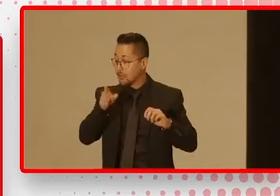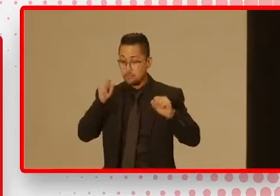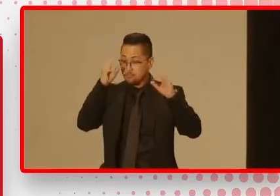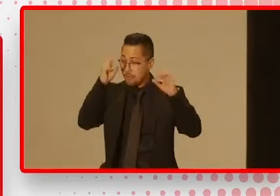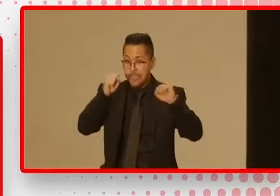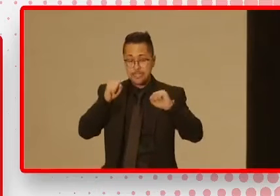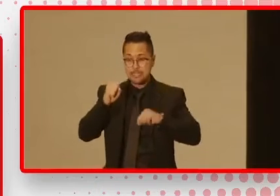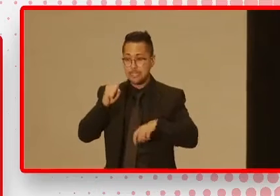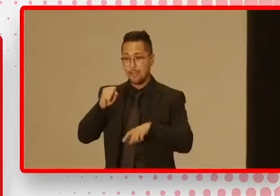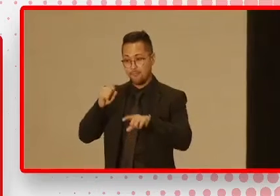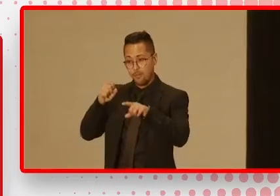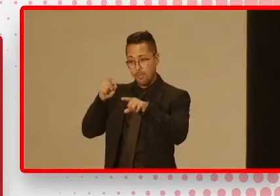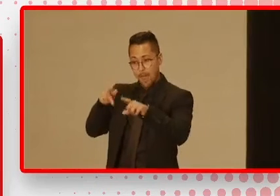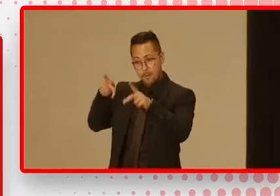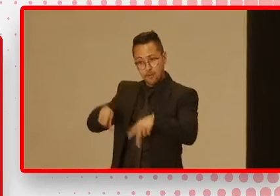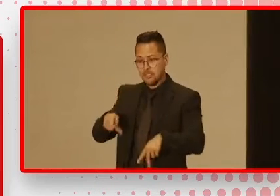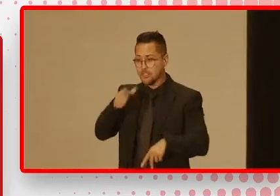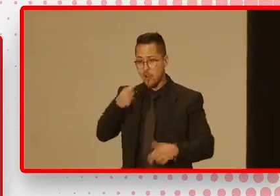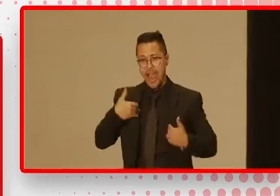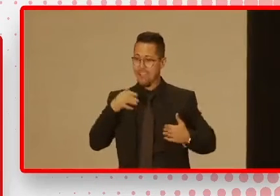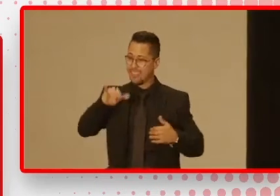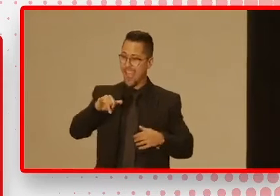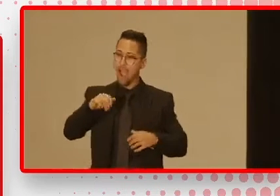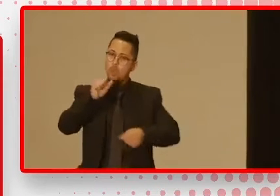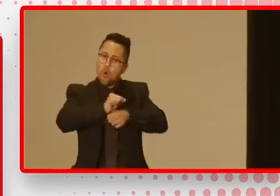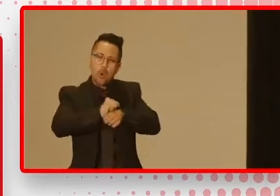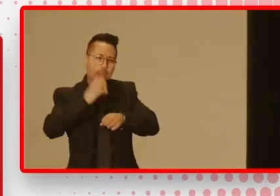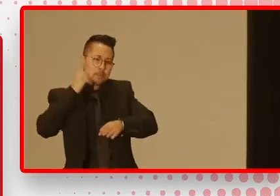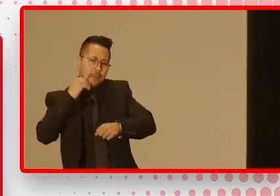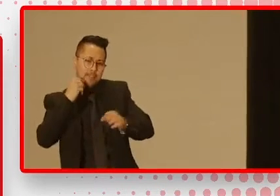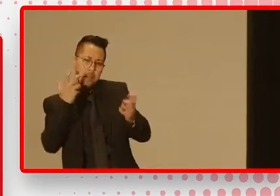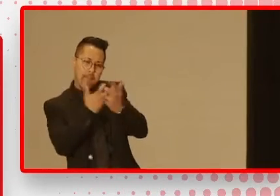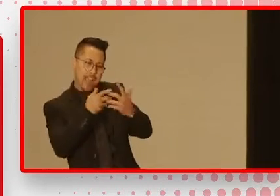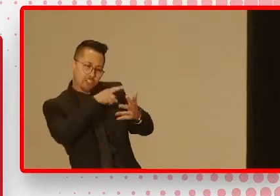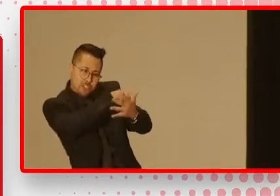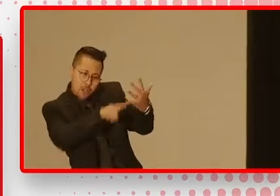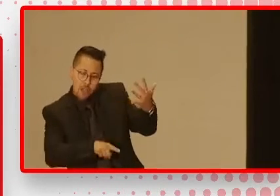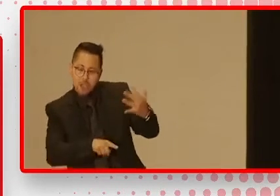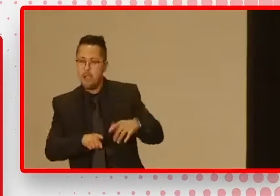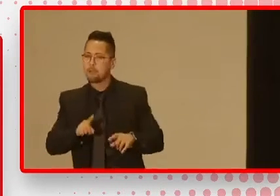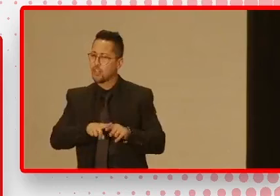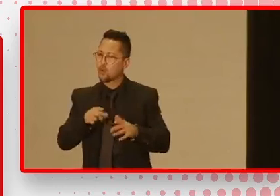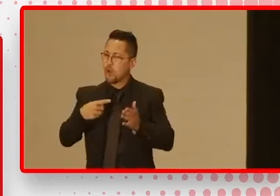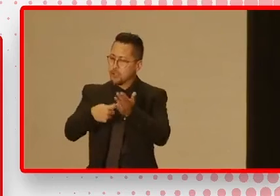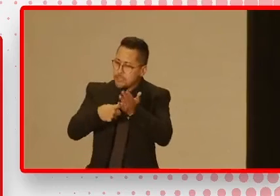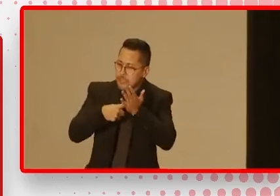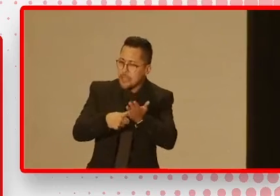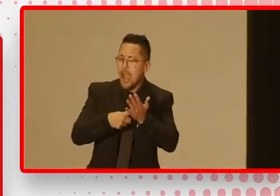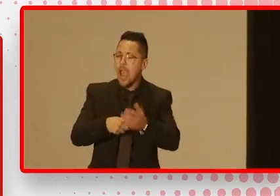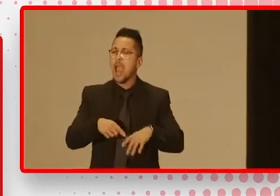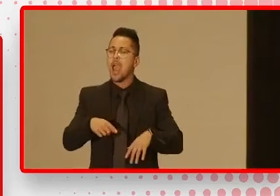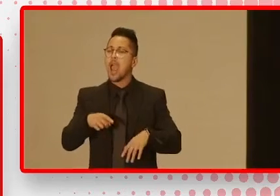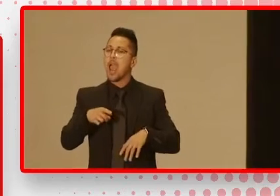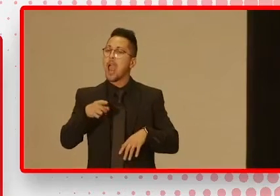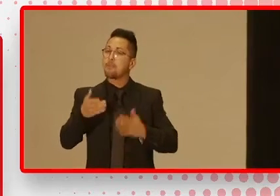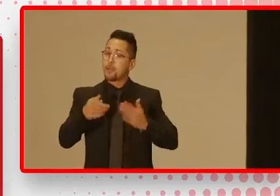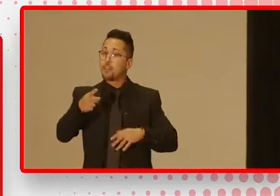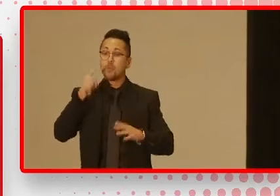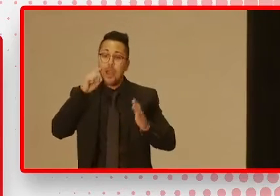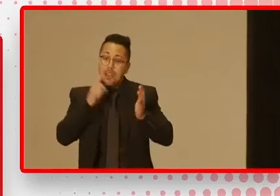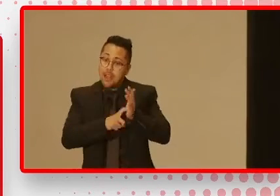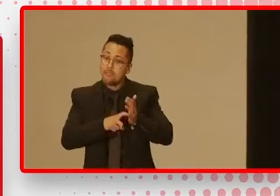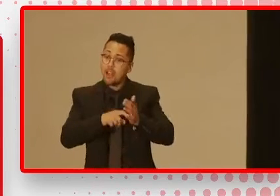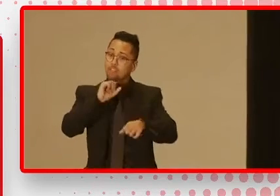have that work experience, and they've done the evaluation, and you're going through the results, and when you start identifying the jobs that